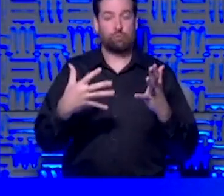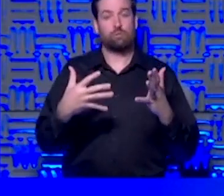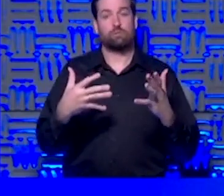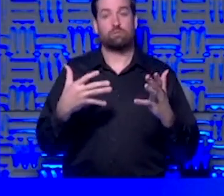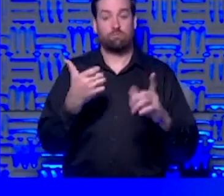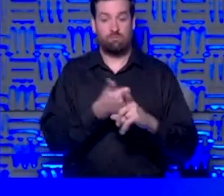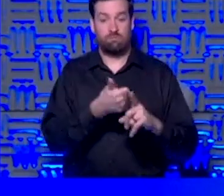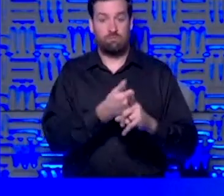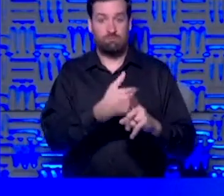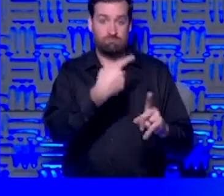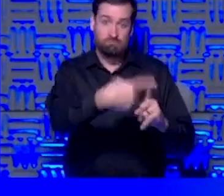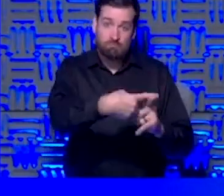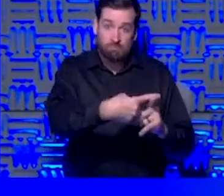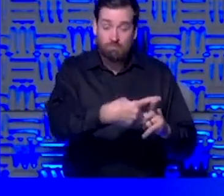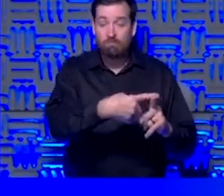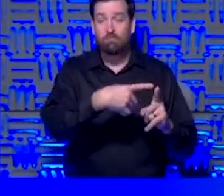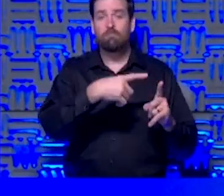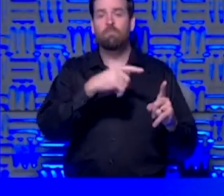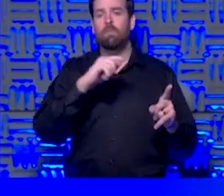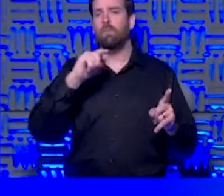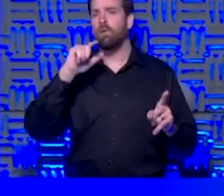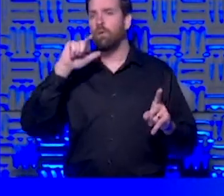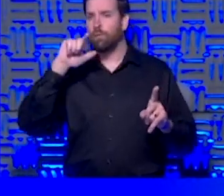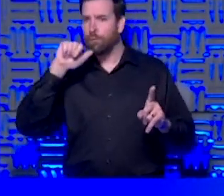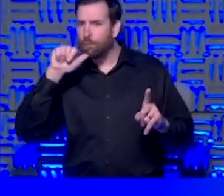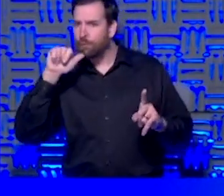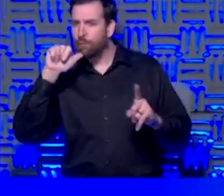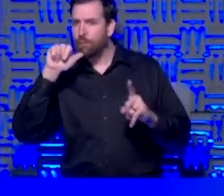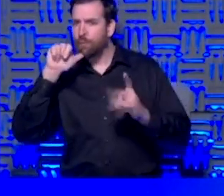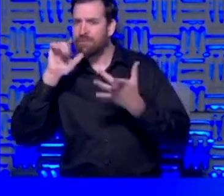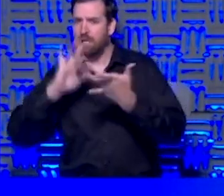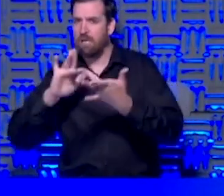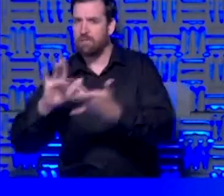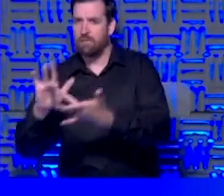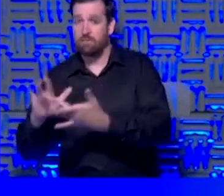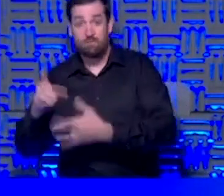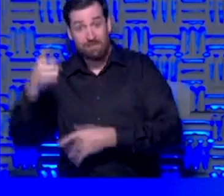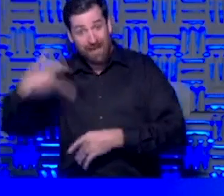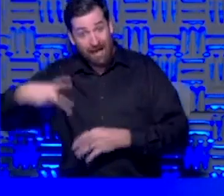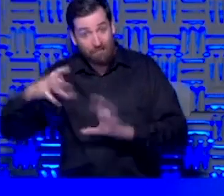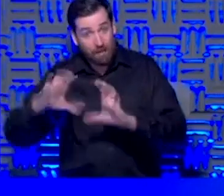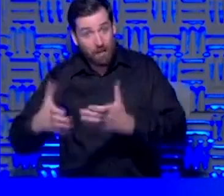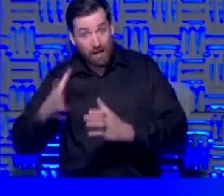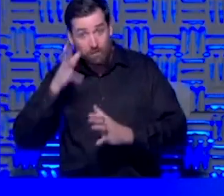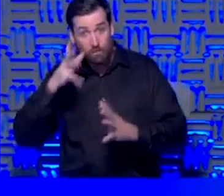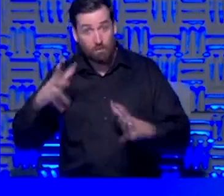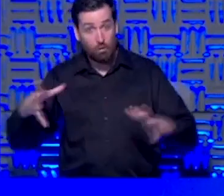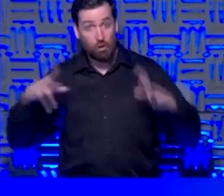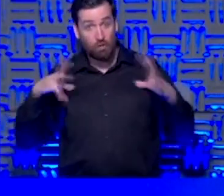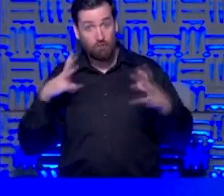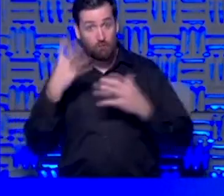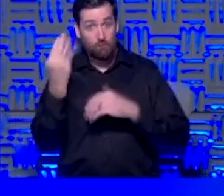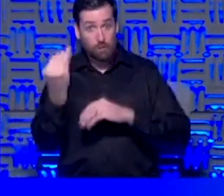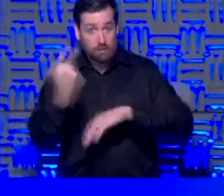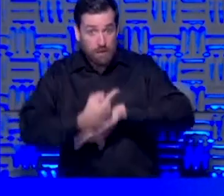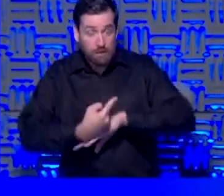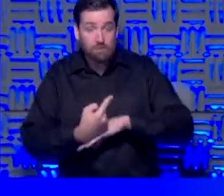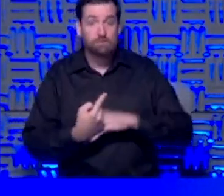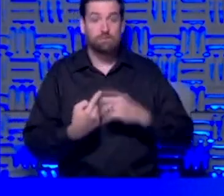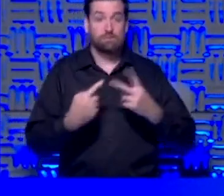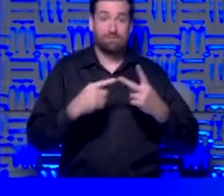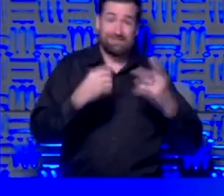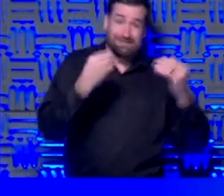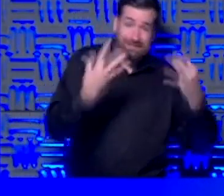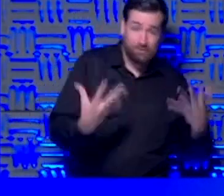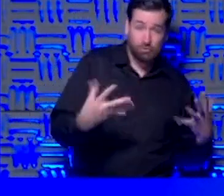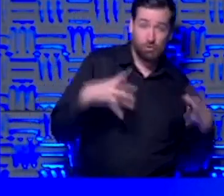student has it, then who is really a contact of that student? Is half the class going to be out for 14 days? Is the teacher going to